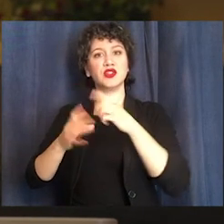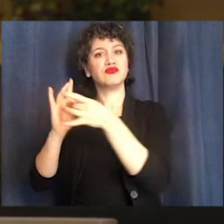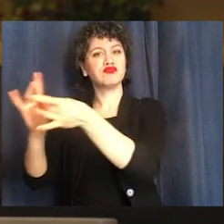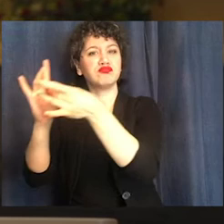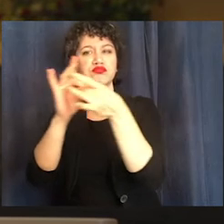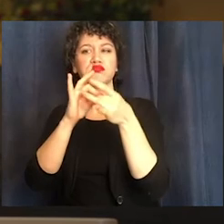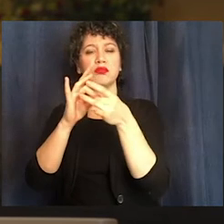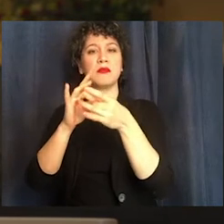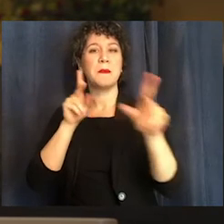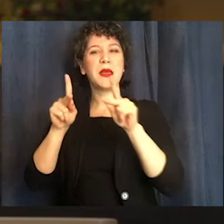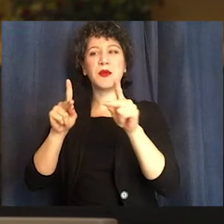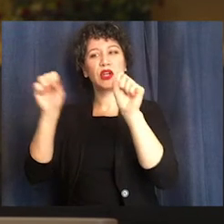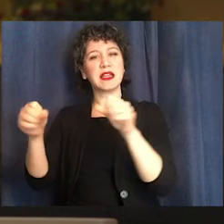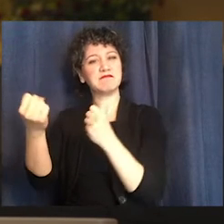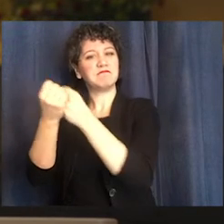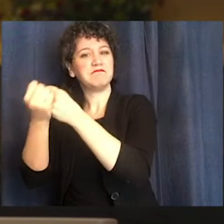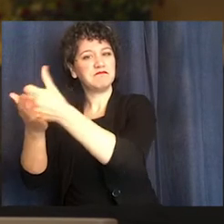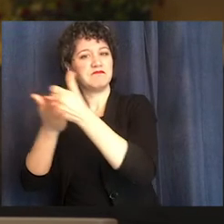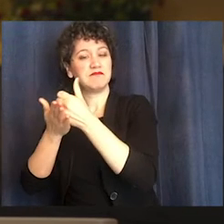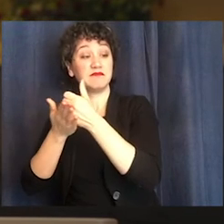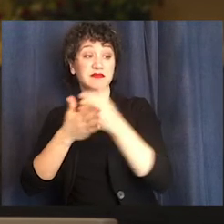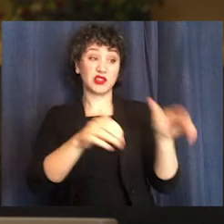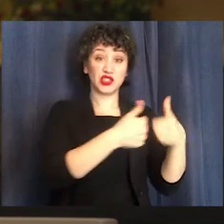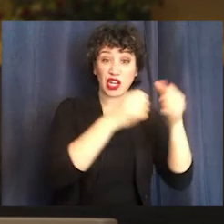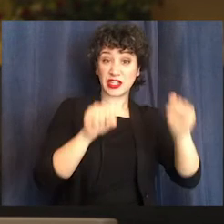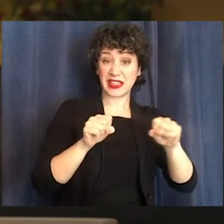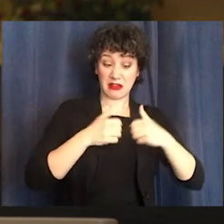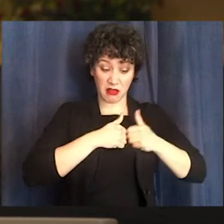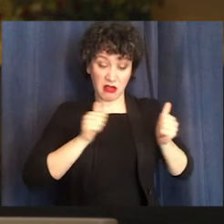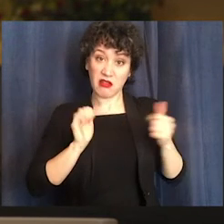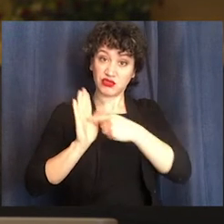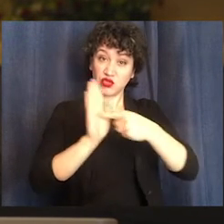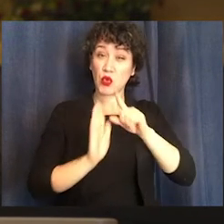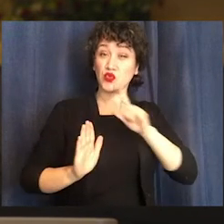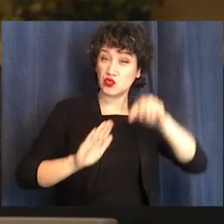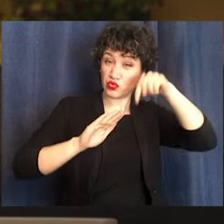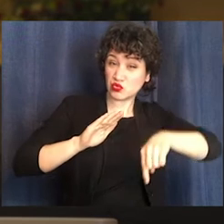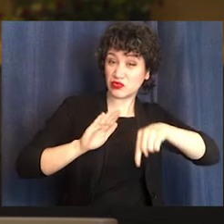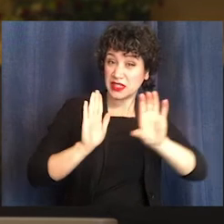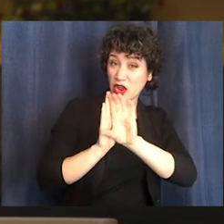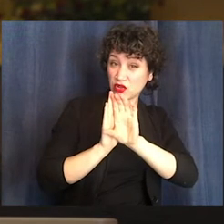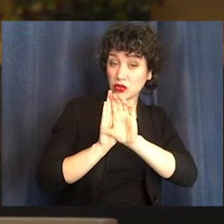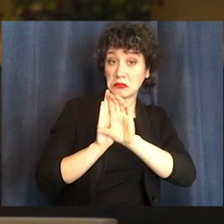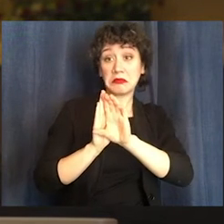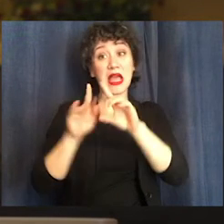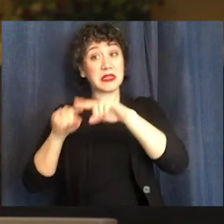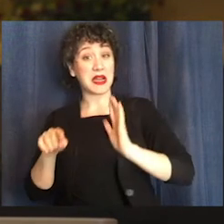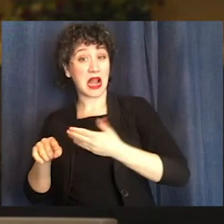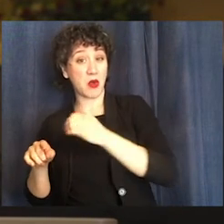Adversity can reveal our true character, and depending on our beliefs and our attitudes, it can build our character."